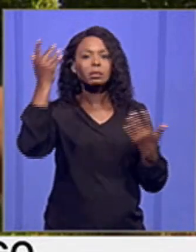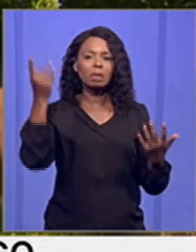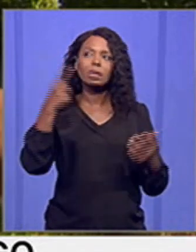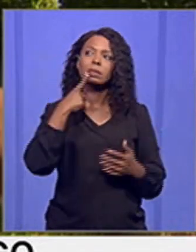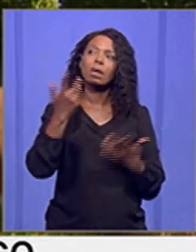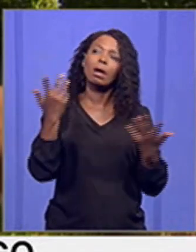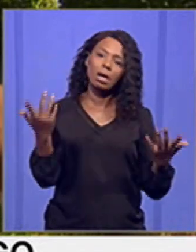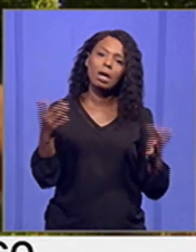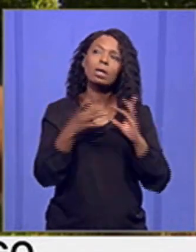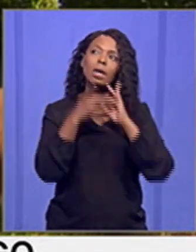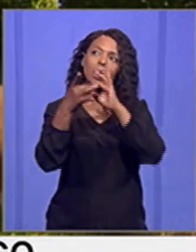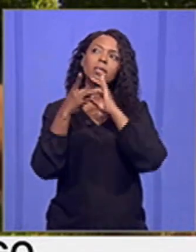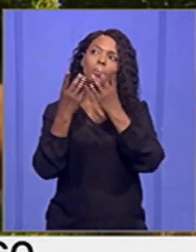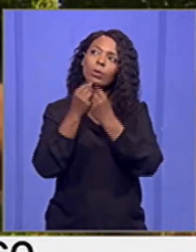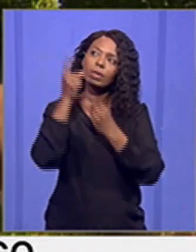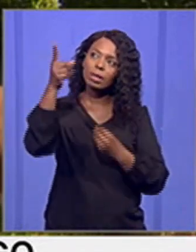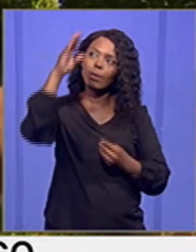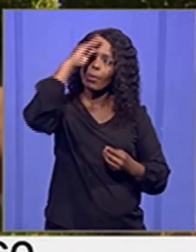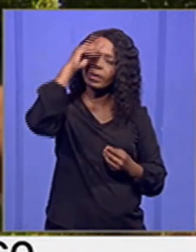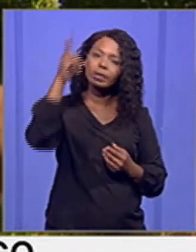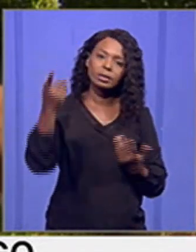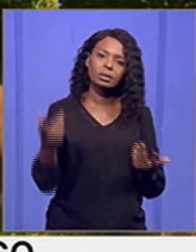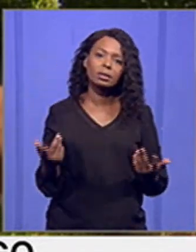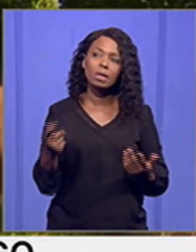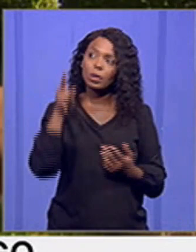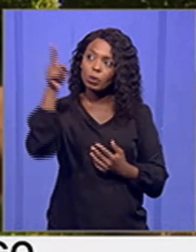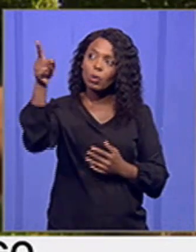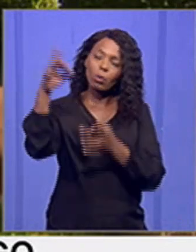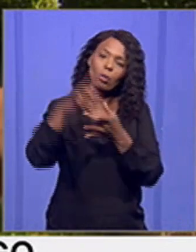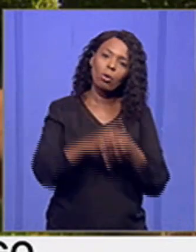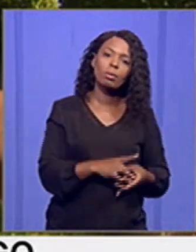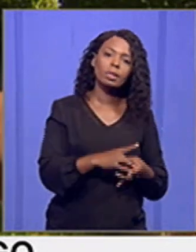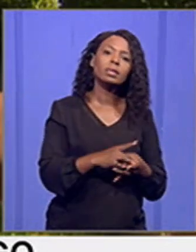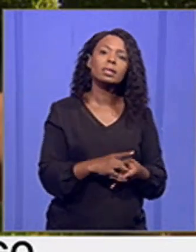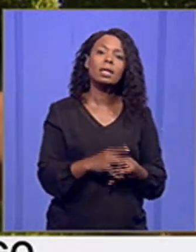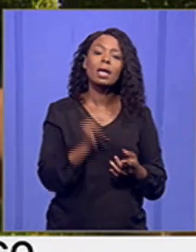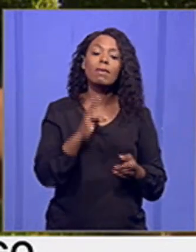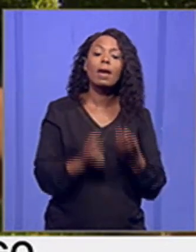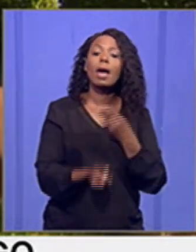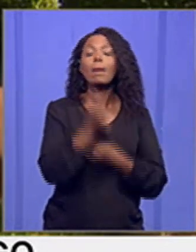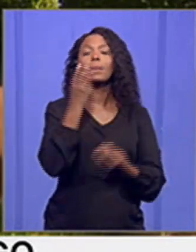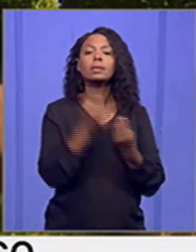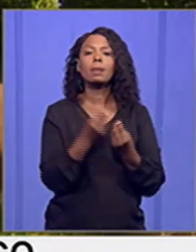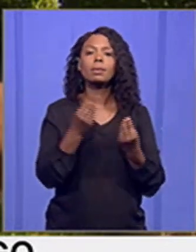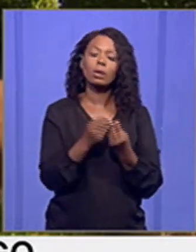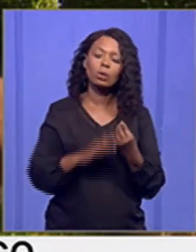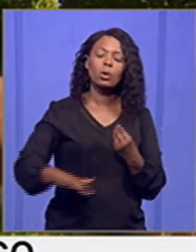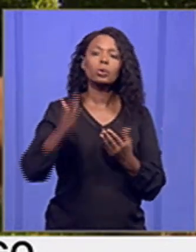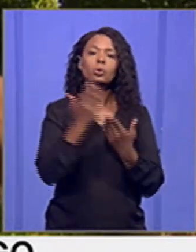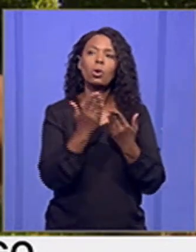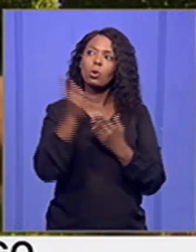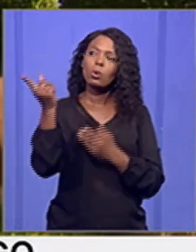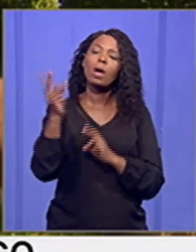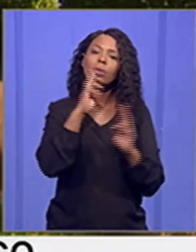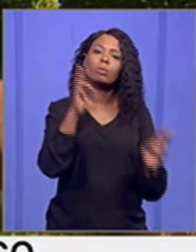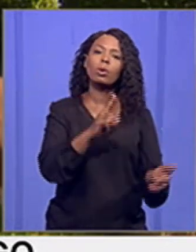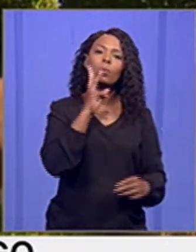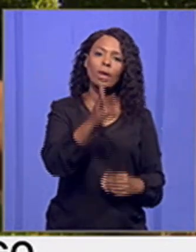we have a relationship with you. You have committed that in the event there's something at the school, you will respond,